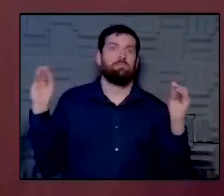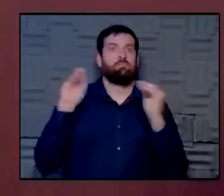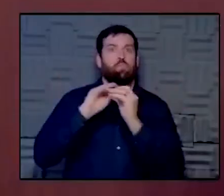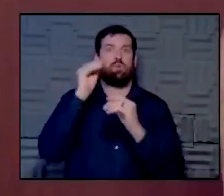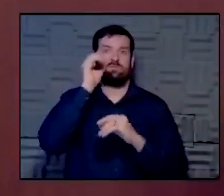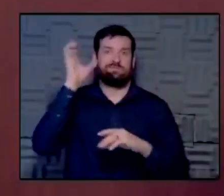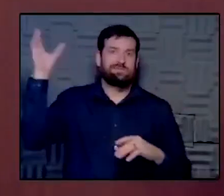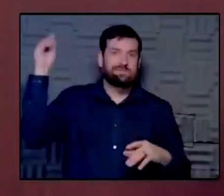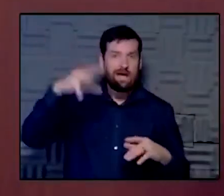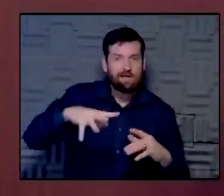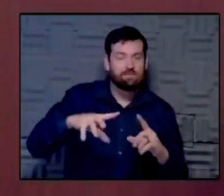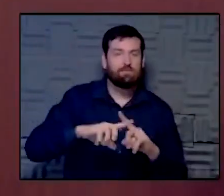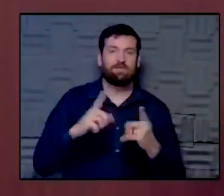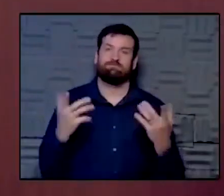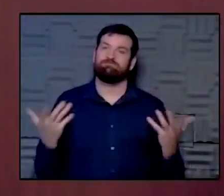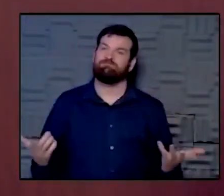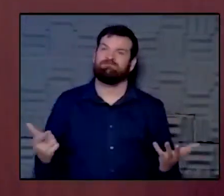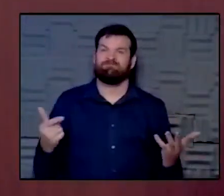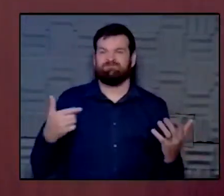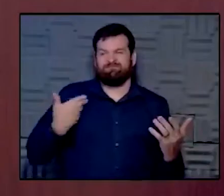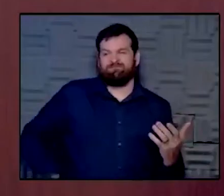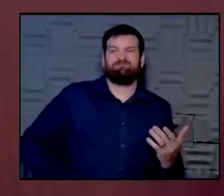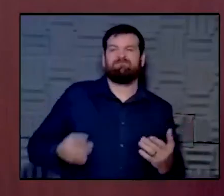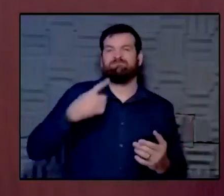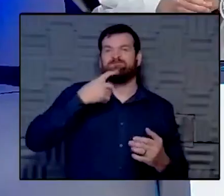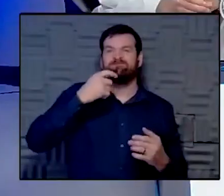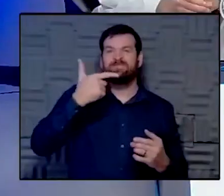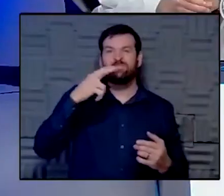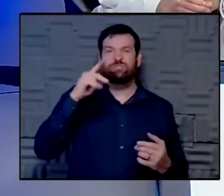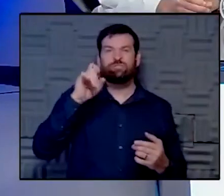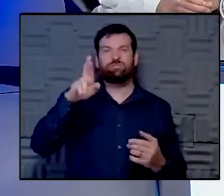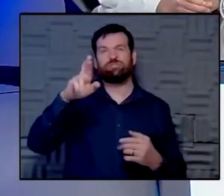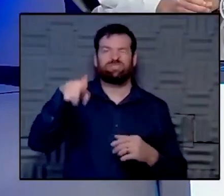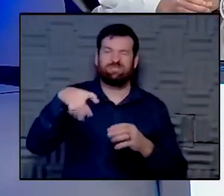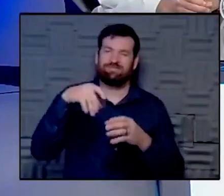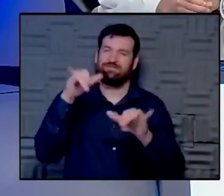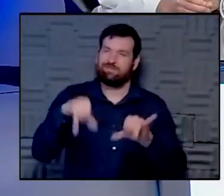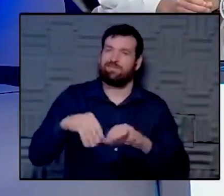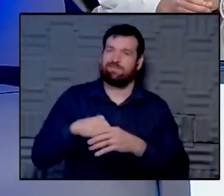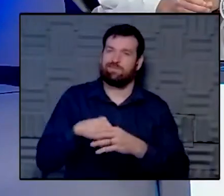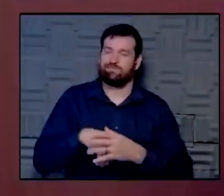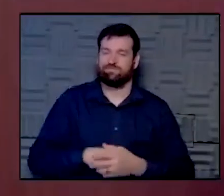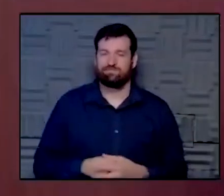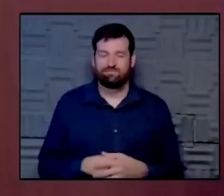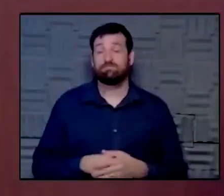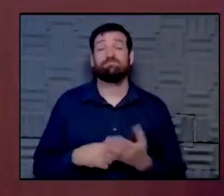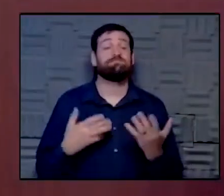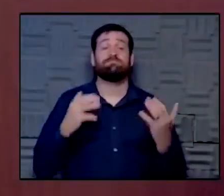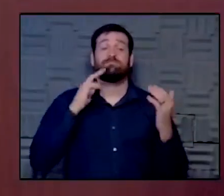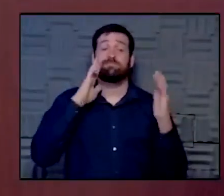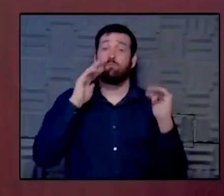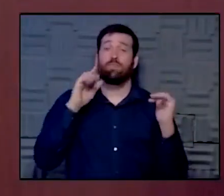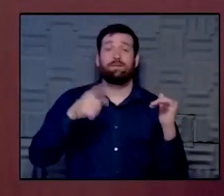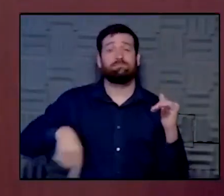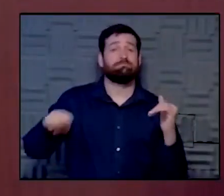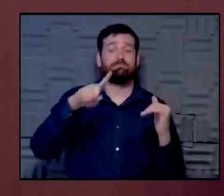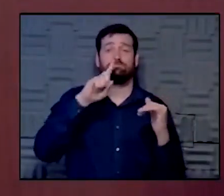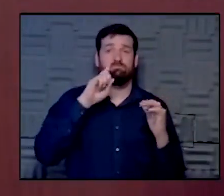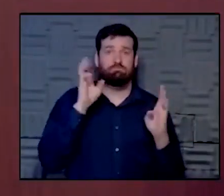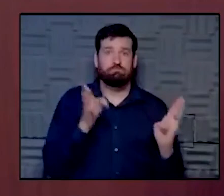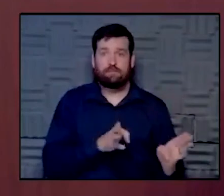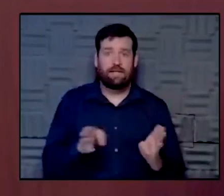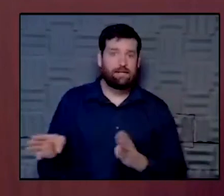sunshine, but I guess gingers should probably stay Yeah, out of right. the sunshine. Lots of sunscreen. But hopefully everyone is planning to